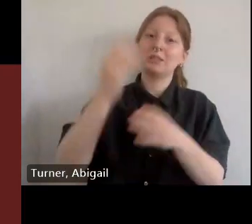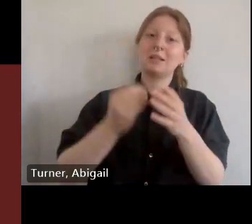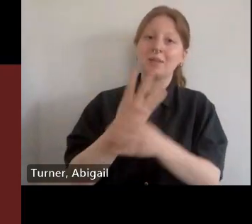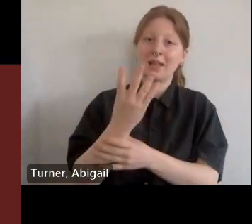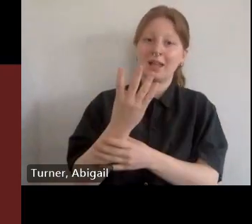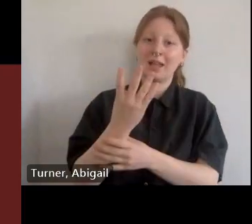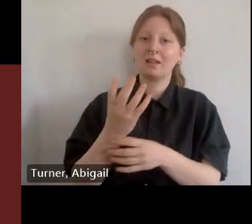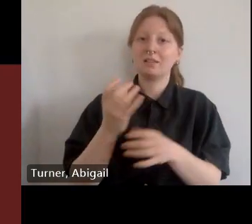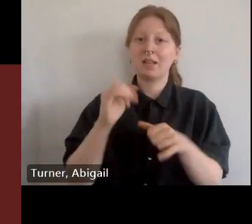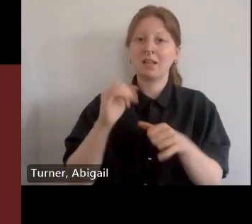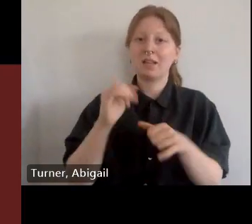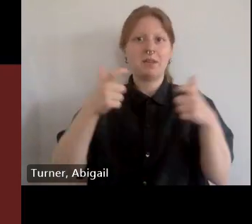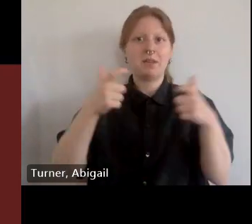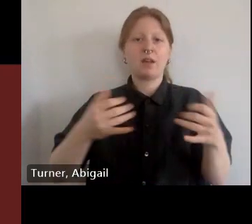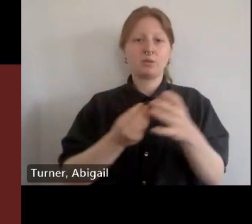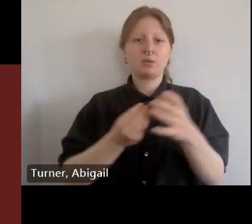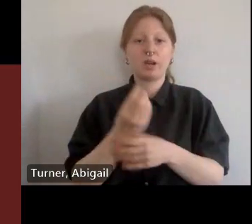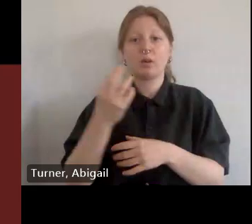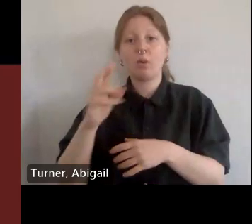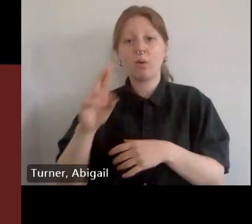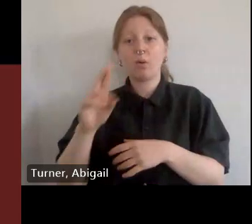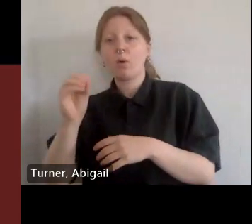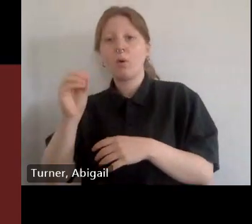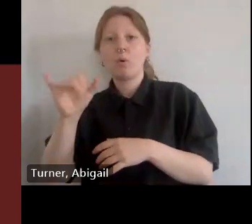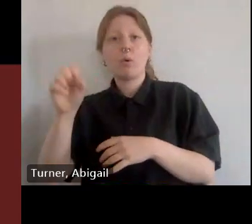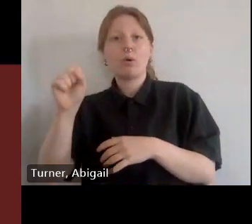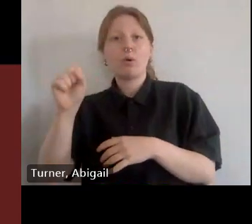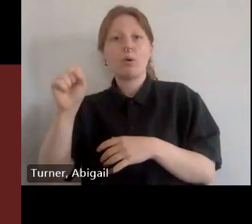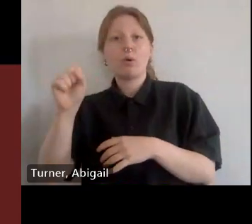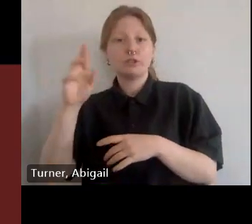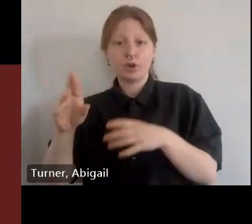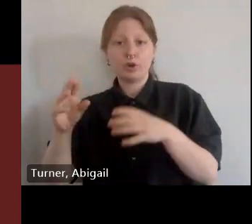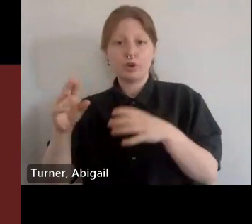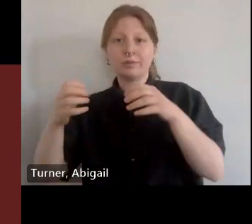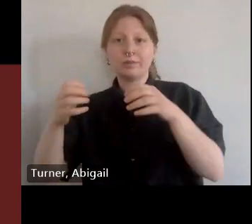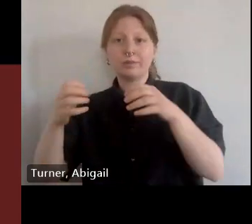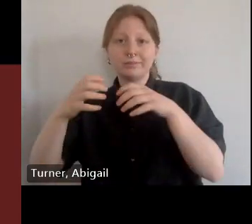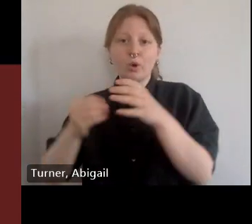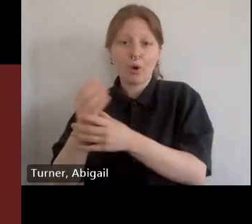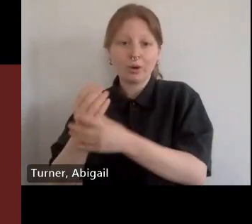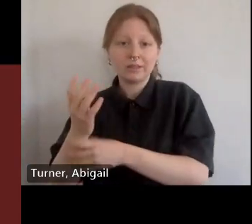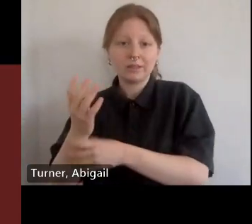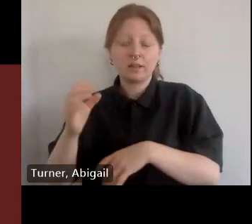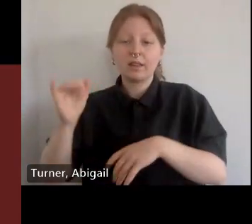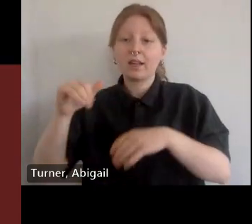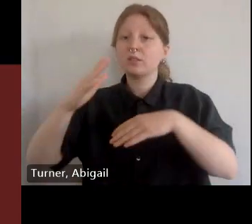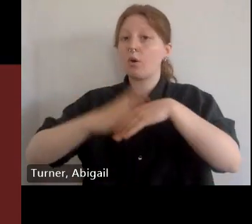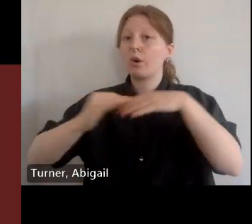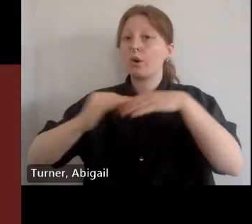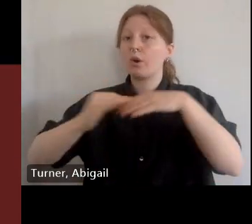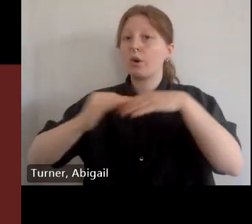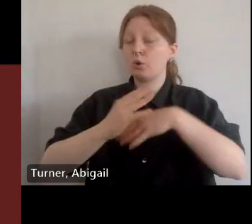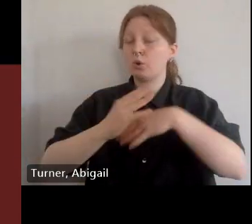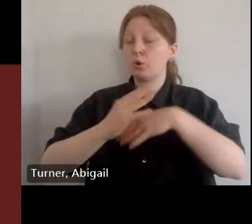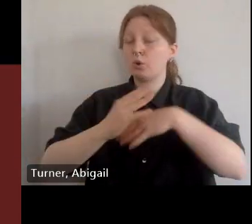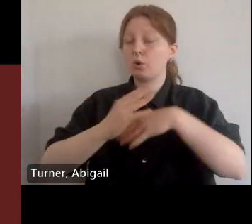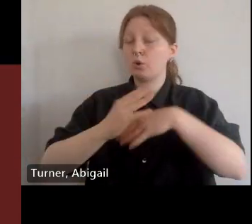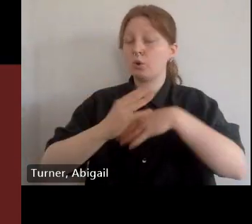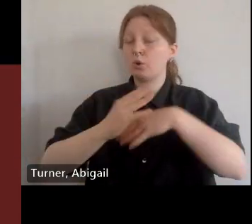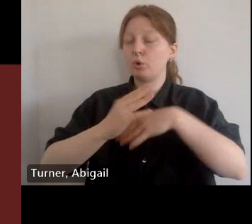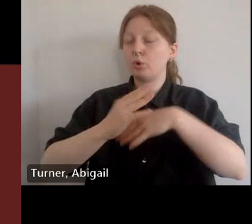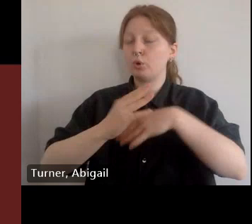to say that some of those opportunities are on the shore if you happen to be on the rural side of the state. I will be